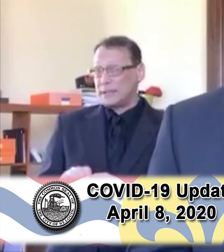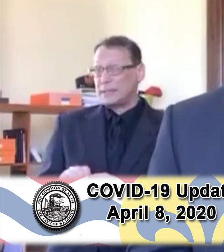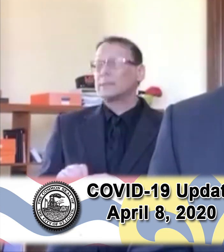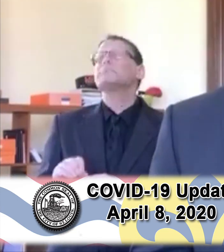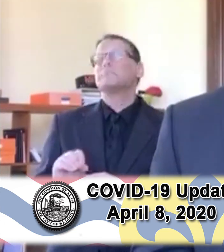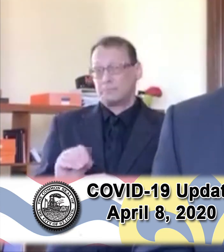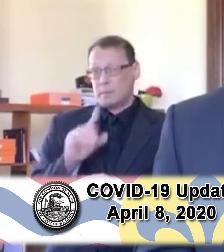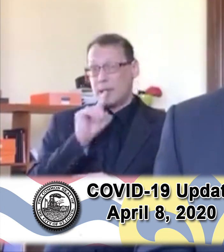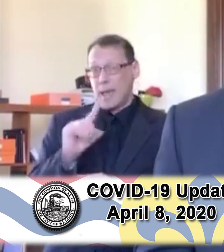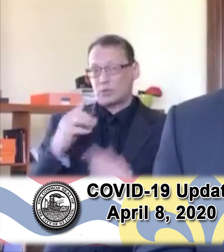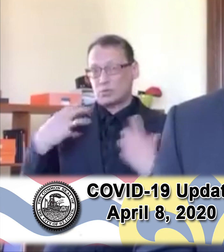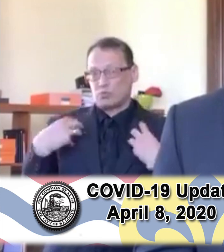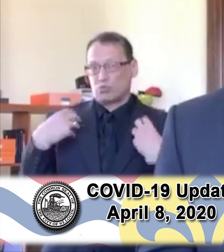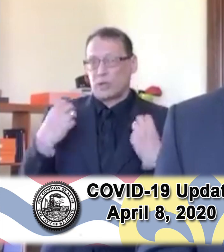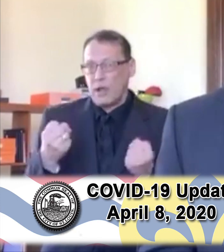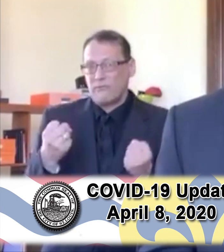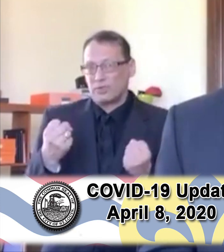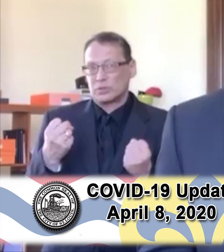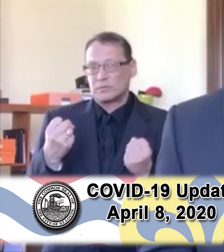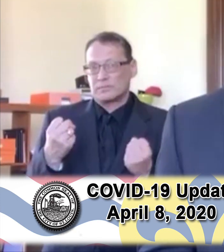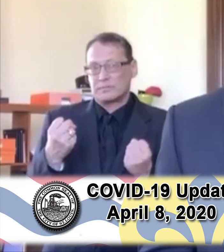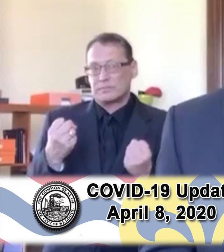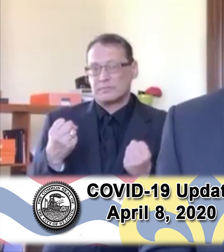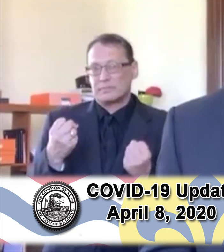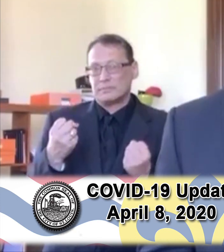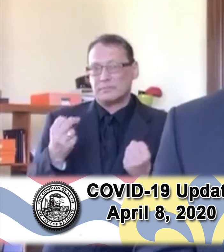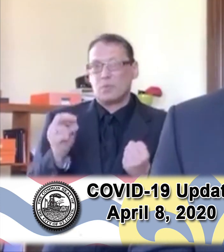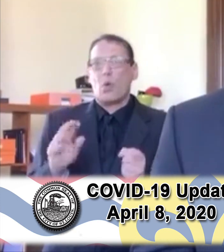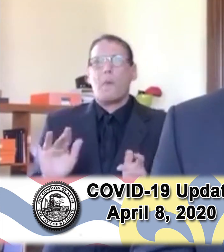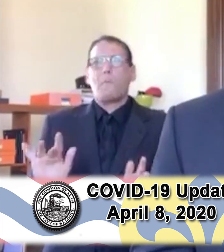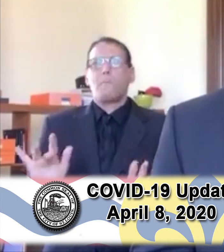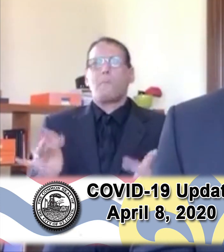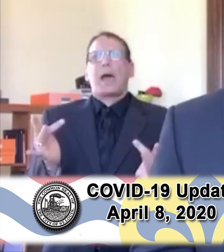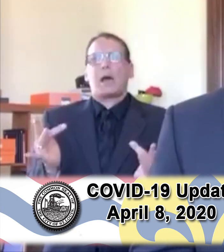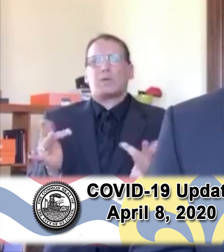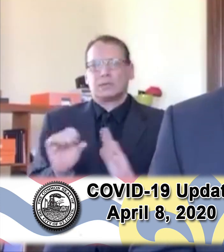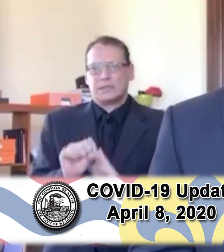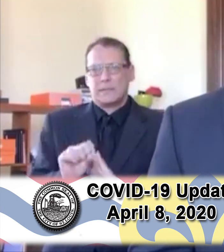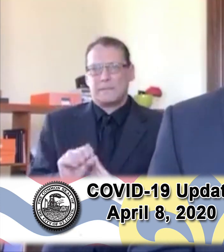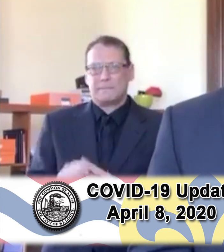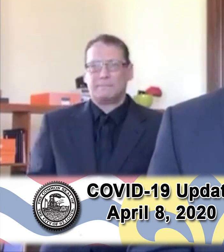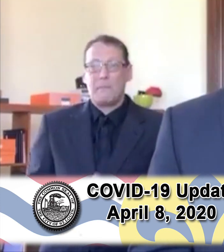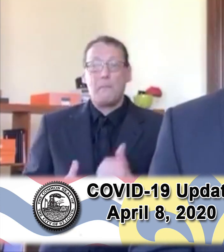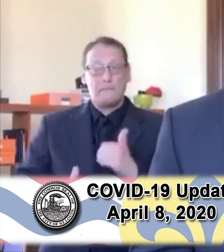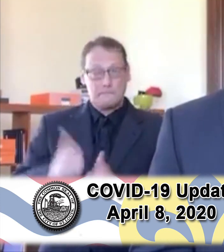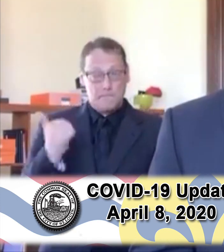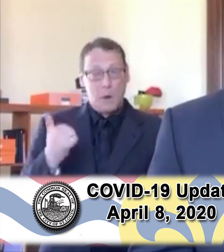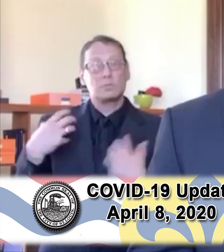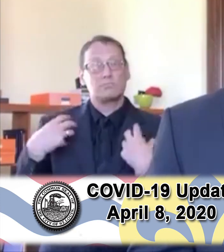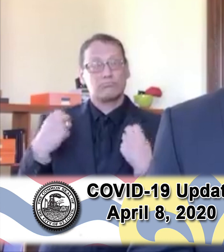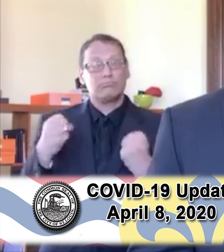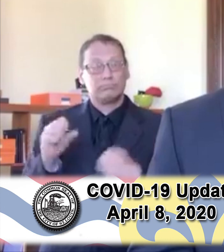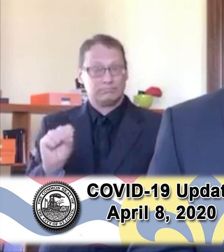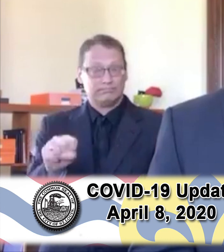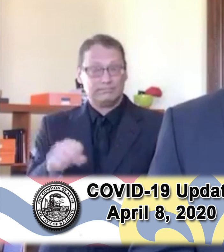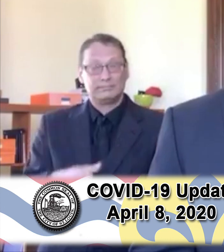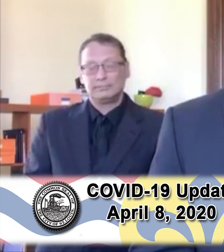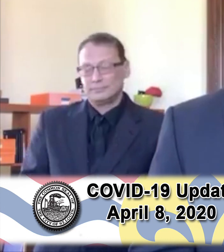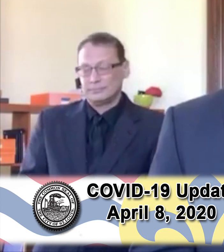COVID-19 actually recover or have minimum mild symptoms, but the majority of individuals actually recover.